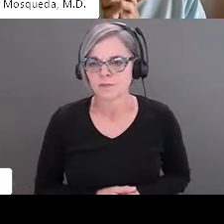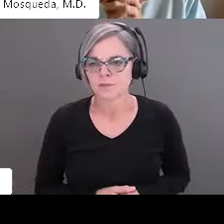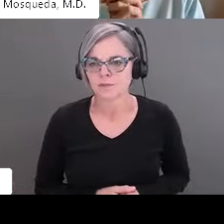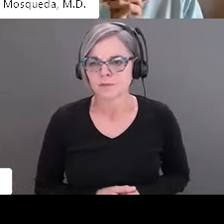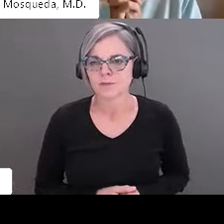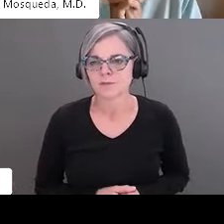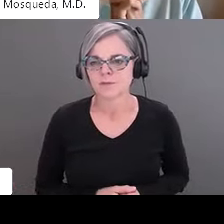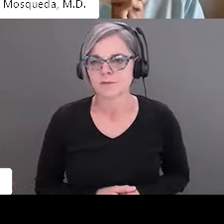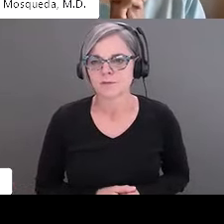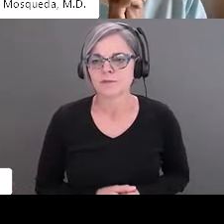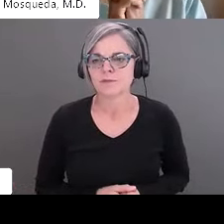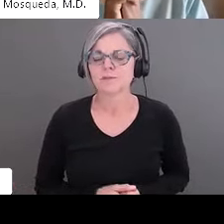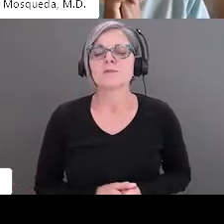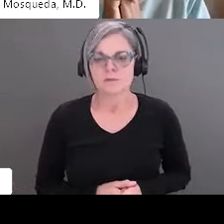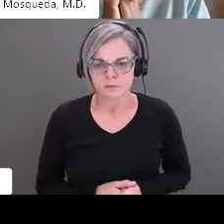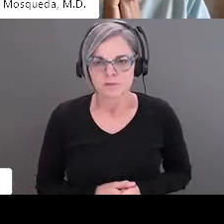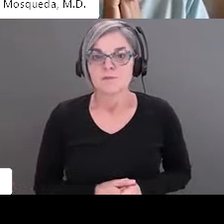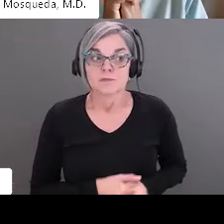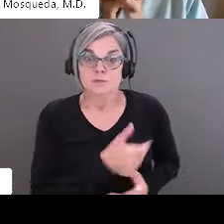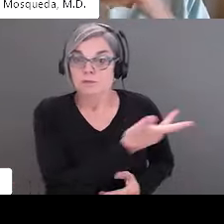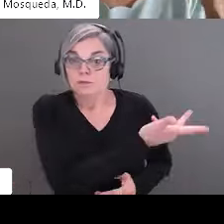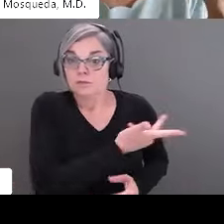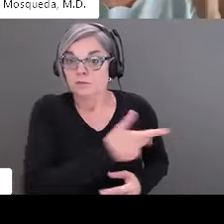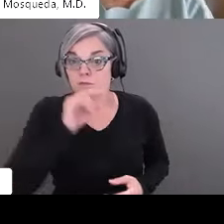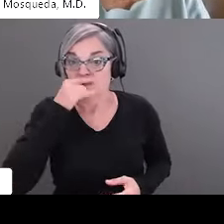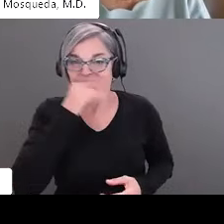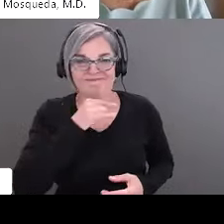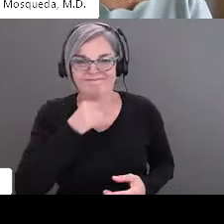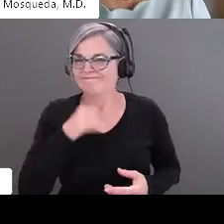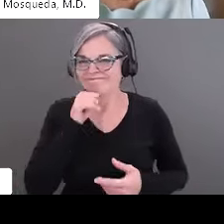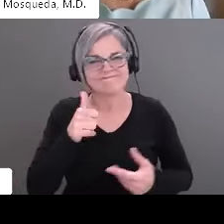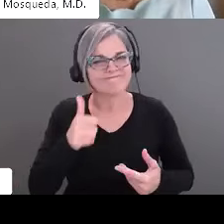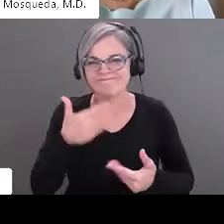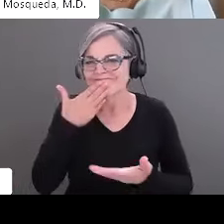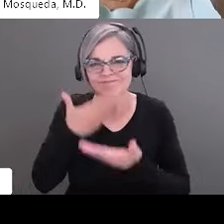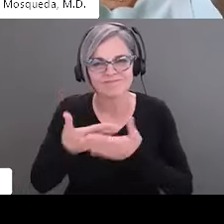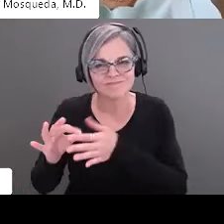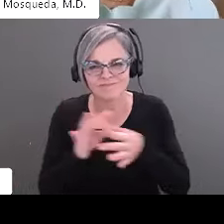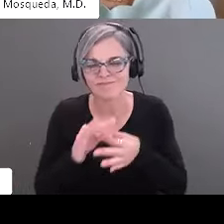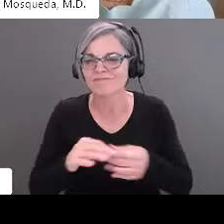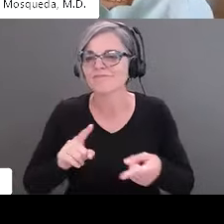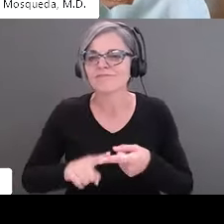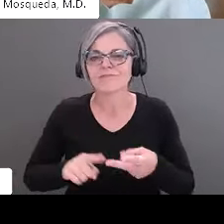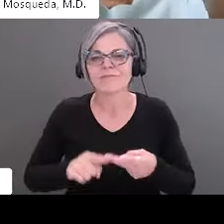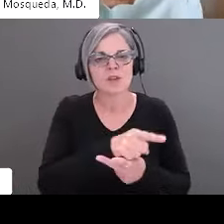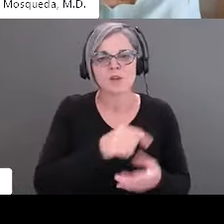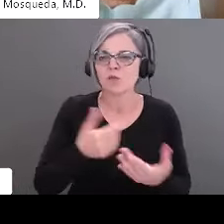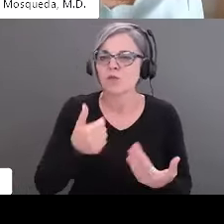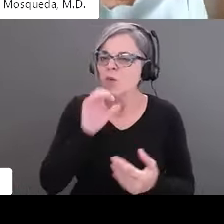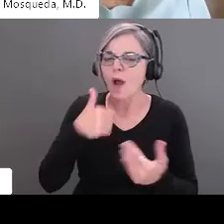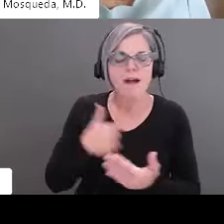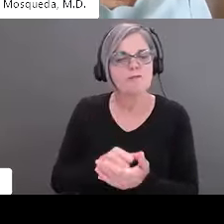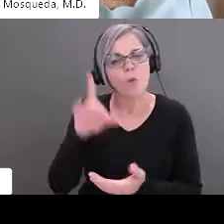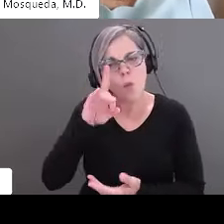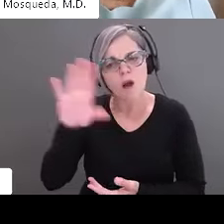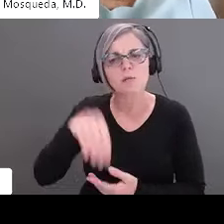Strained relationship with the kids, that's a great one. No unconditional support, 100%, right? Lack of